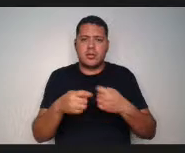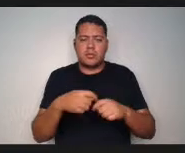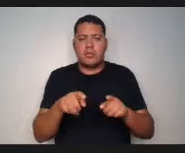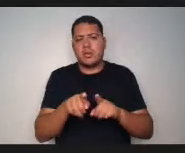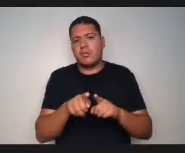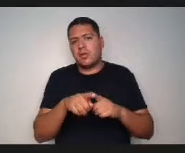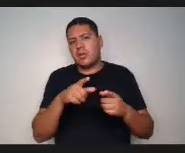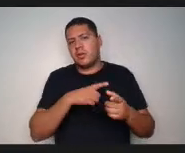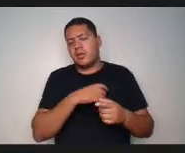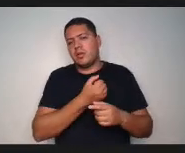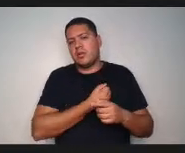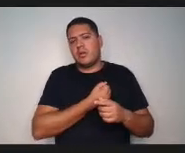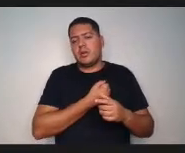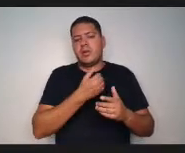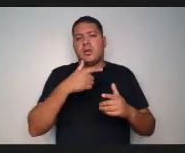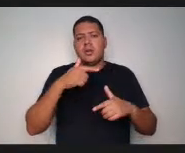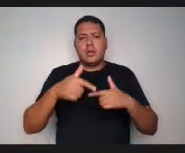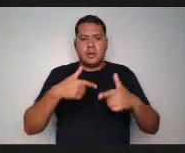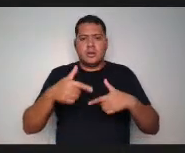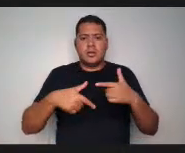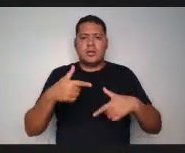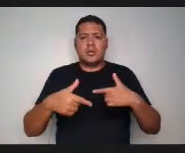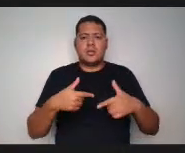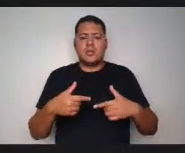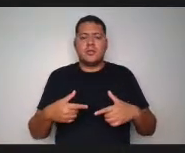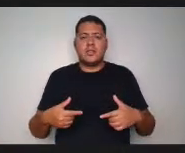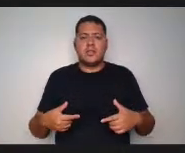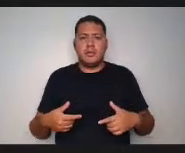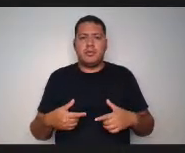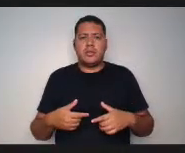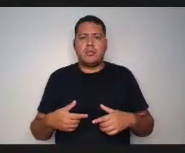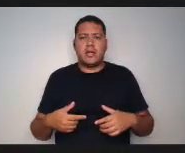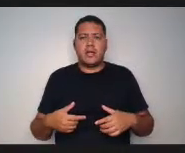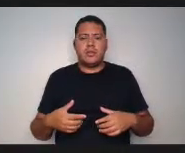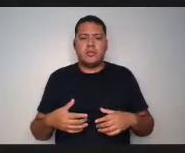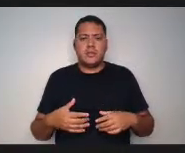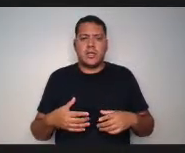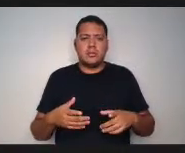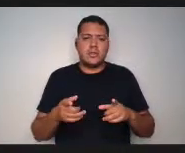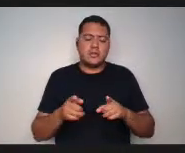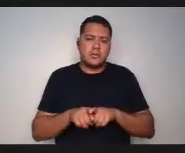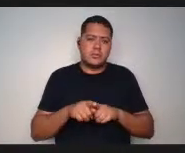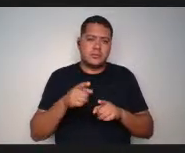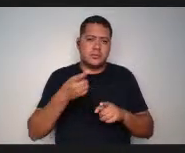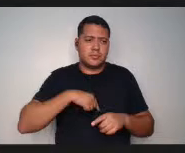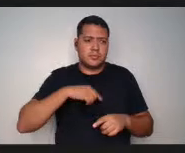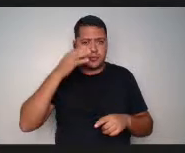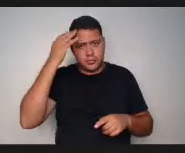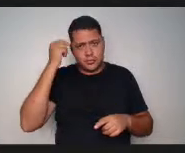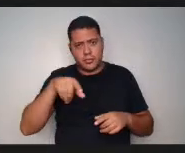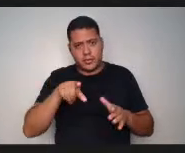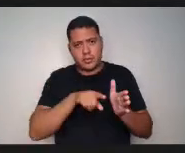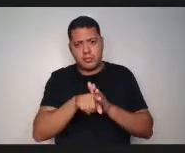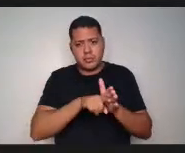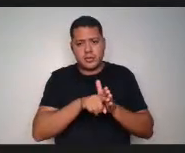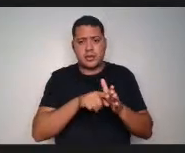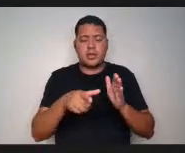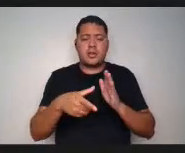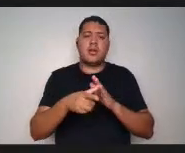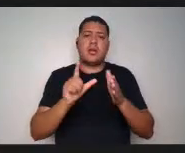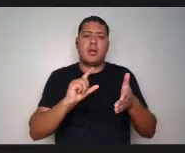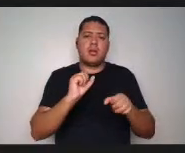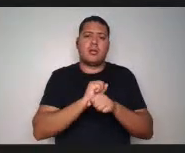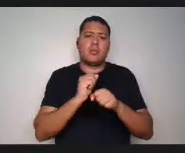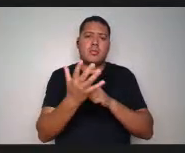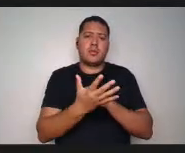What we also know from research before the pandemic is that these work stresses are increasing. These